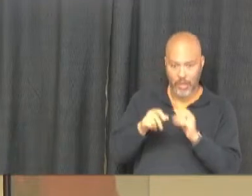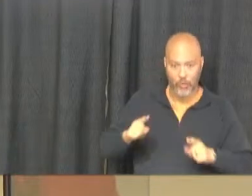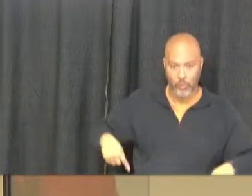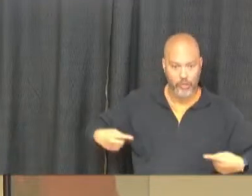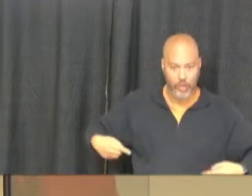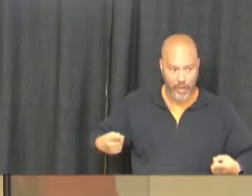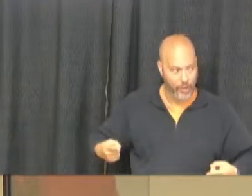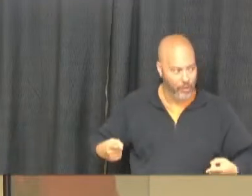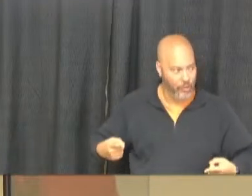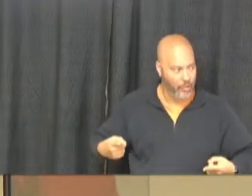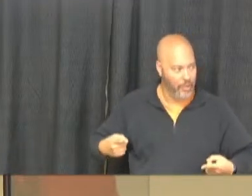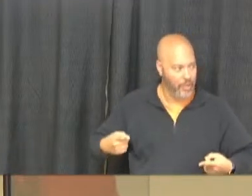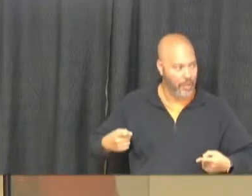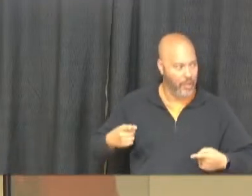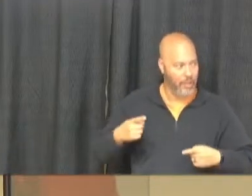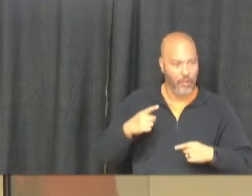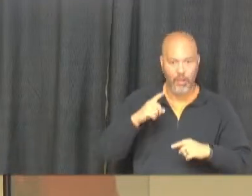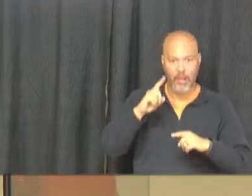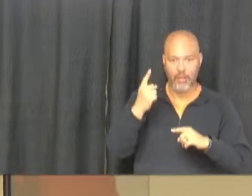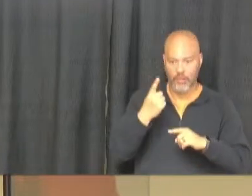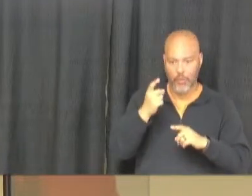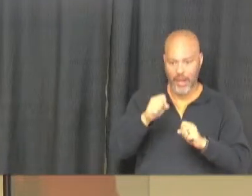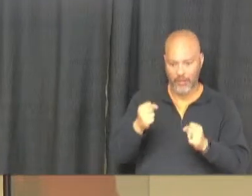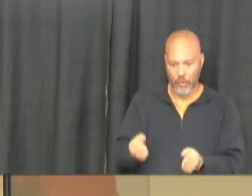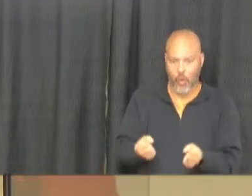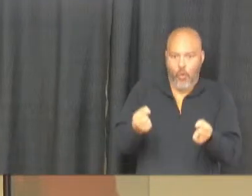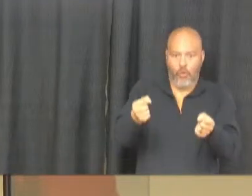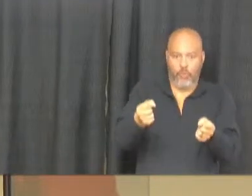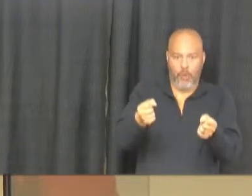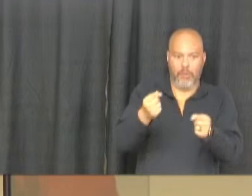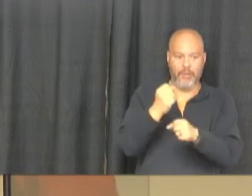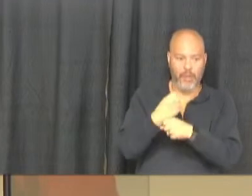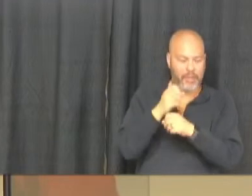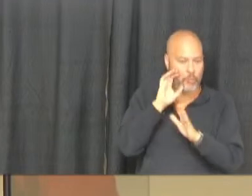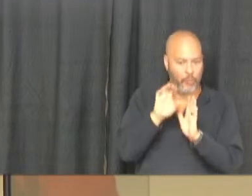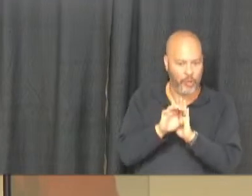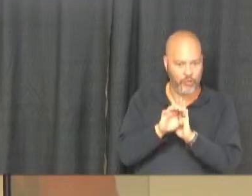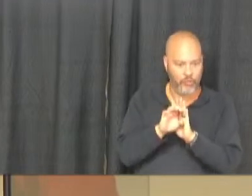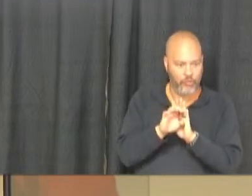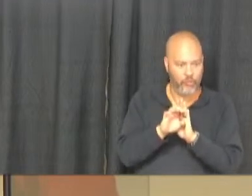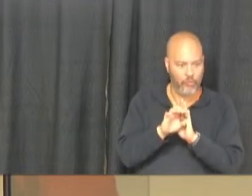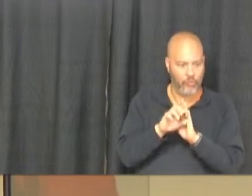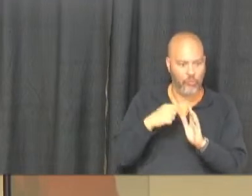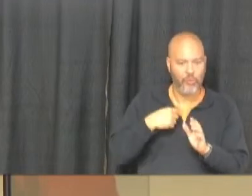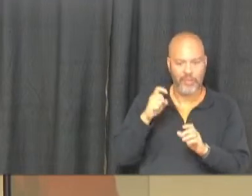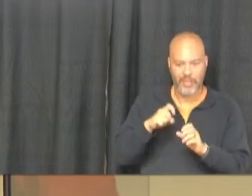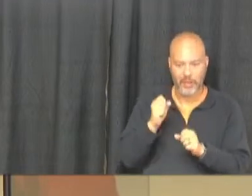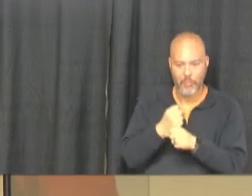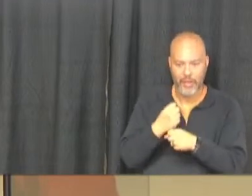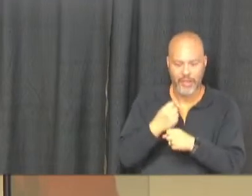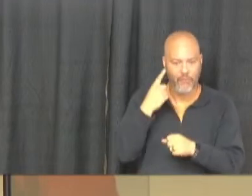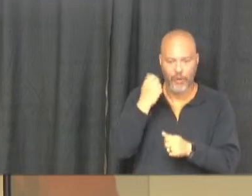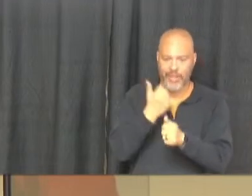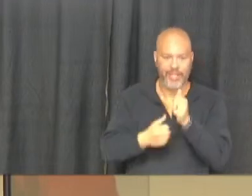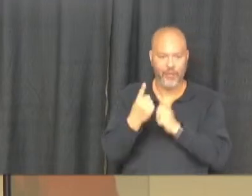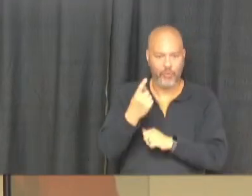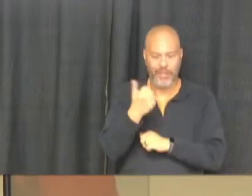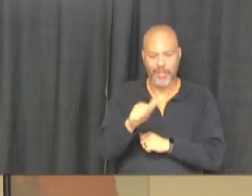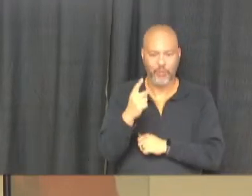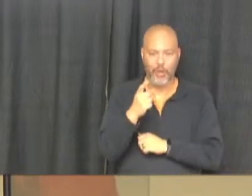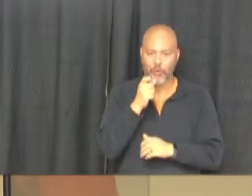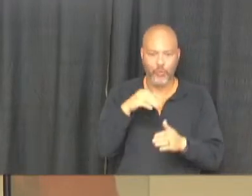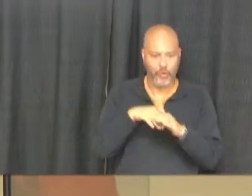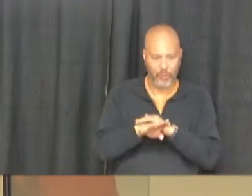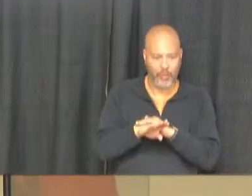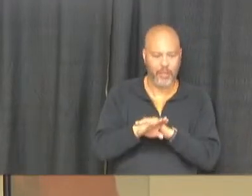wheelchair, then somebody actually has to hold them up to be able to get that picture. And we want that to be, accessible for anybody that comes in there. So